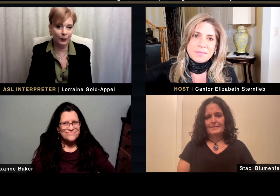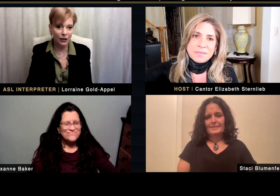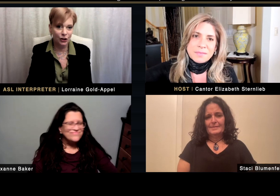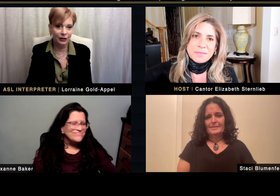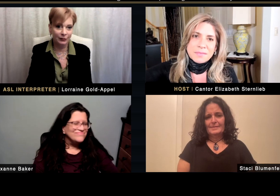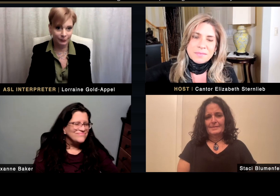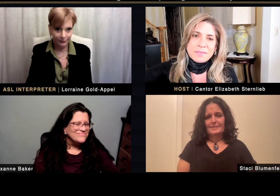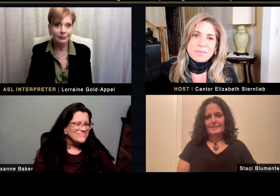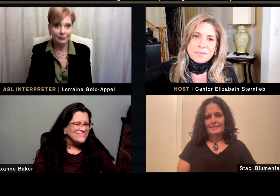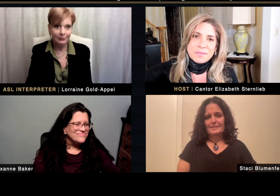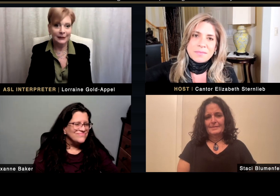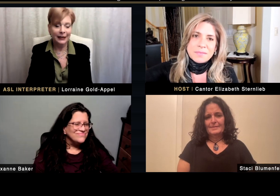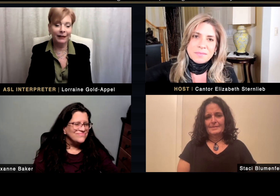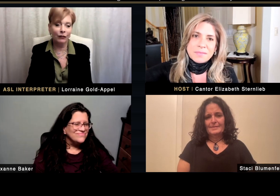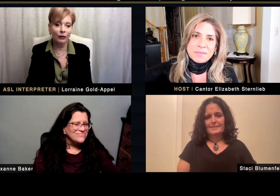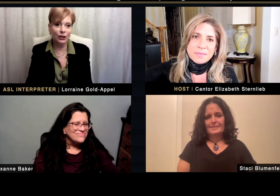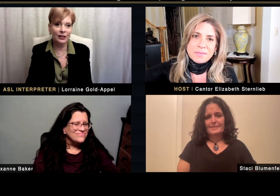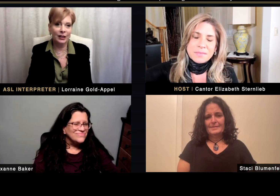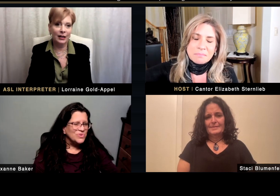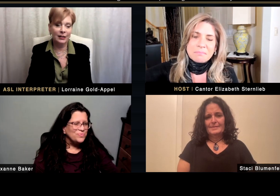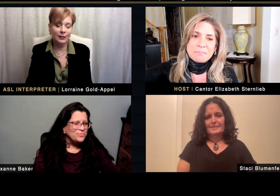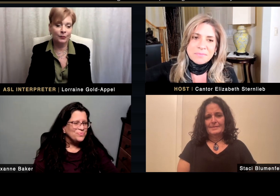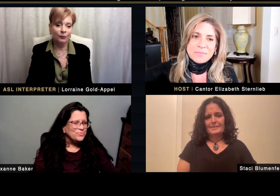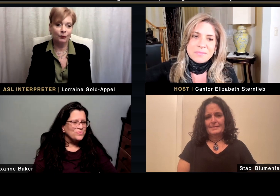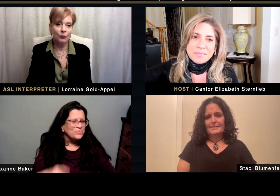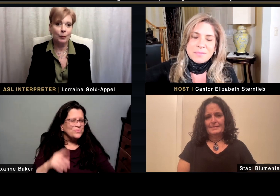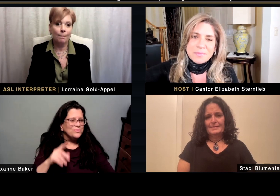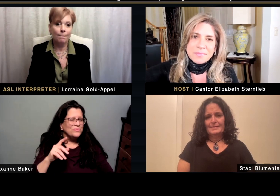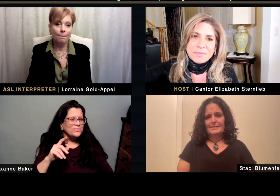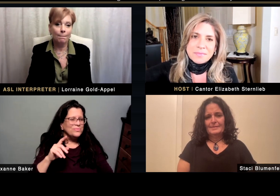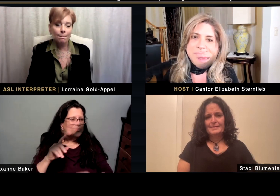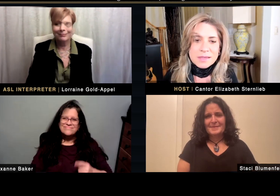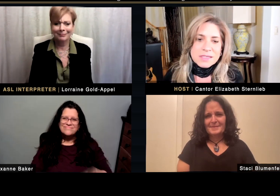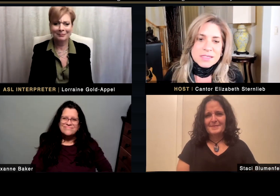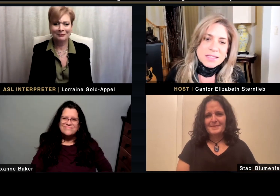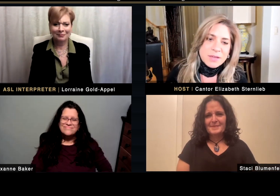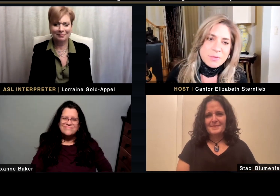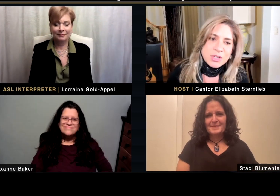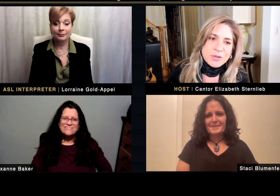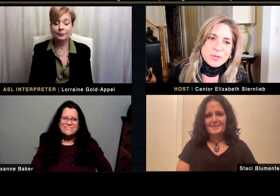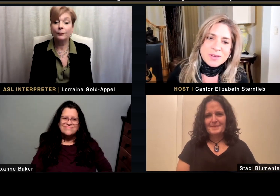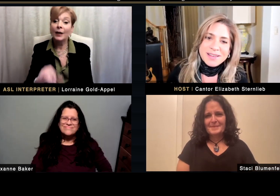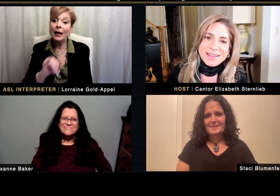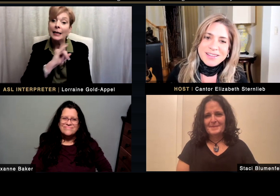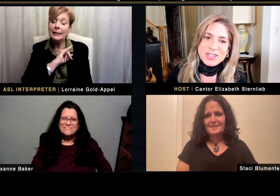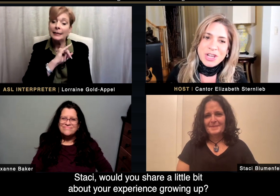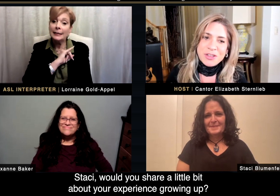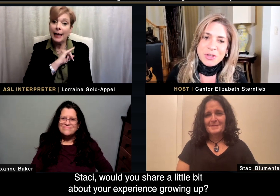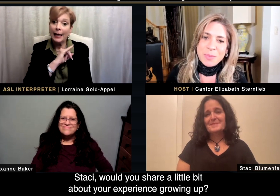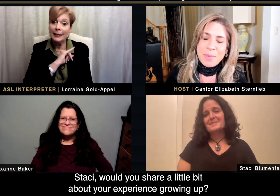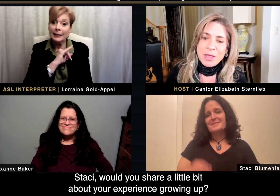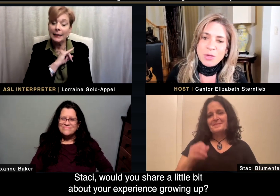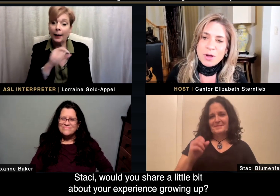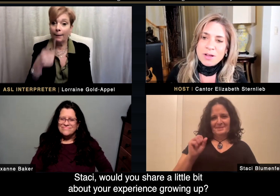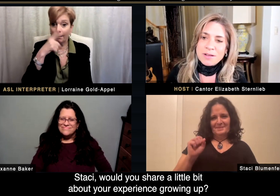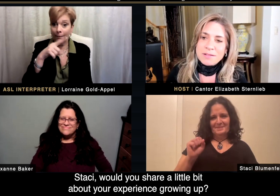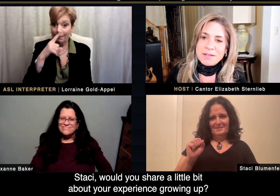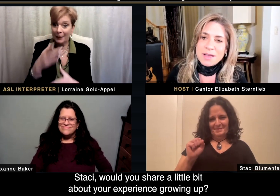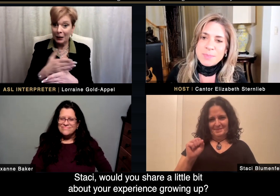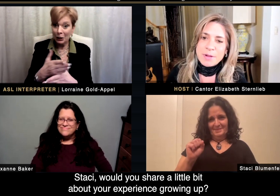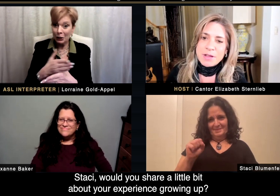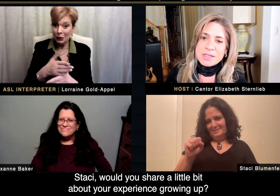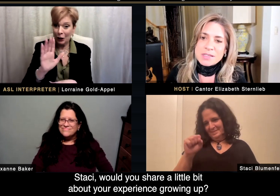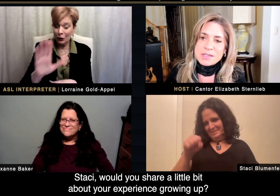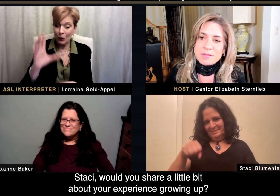the information in that religious class. Stacy, would you share a little bit about